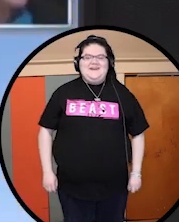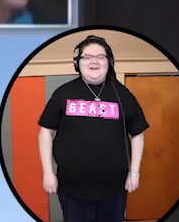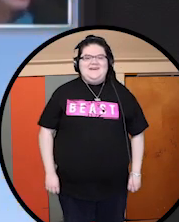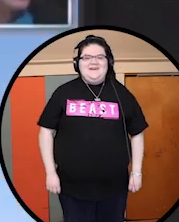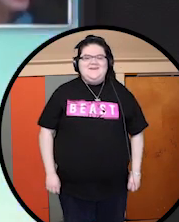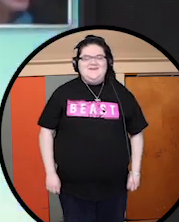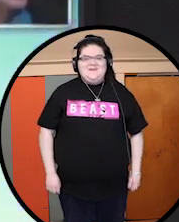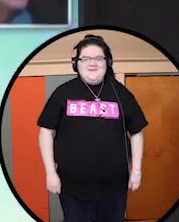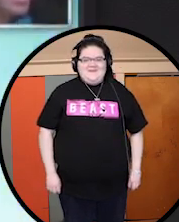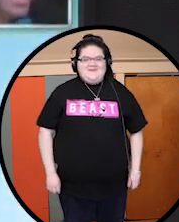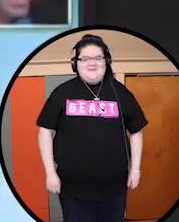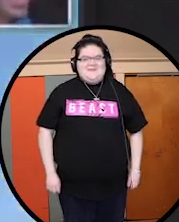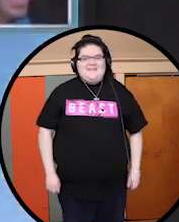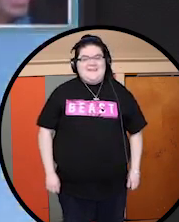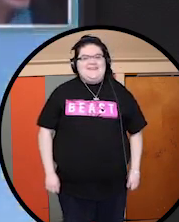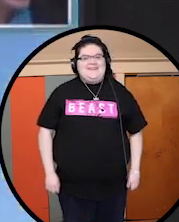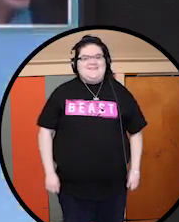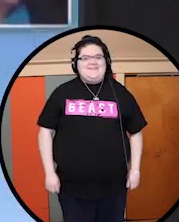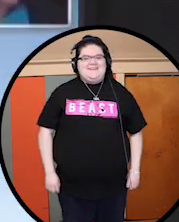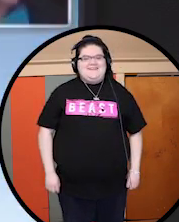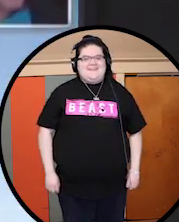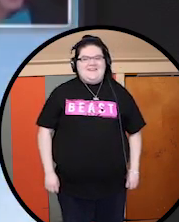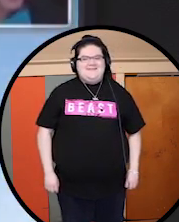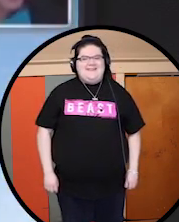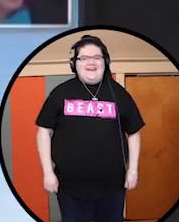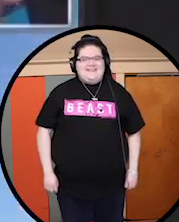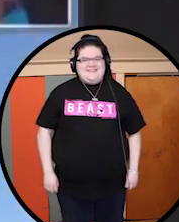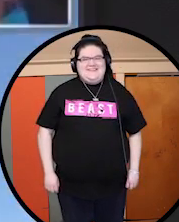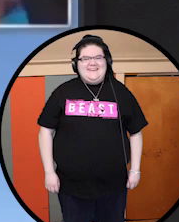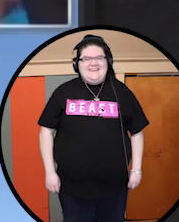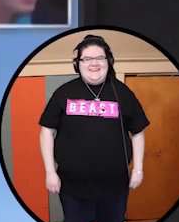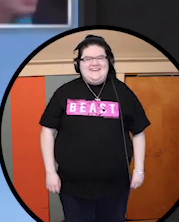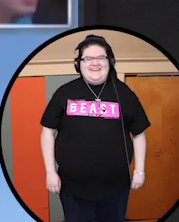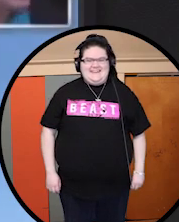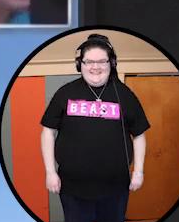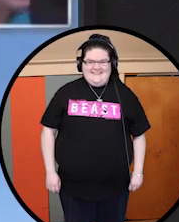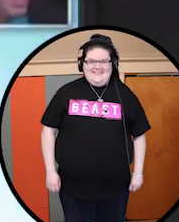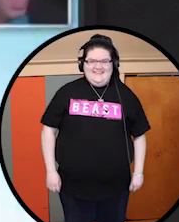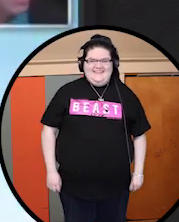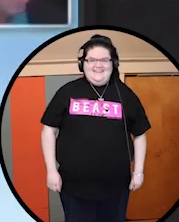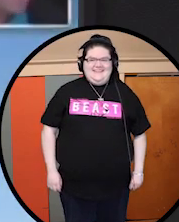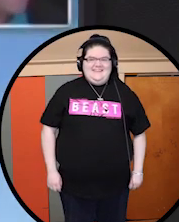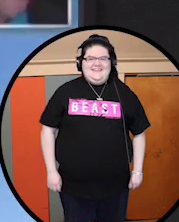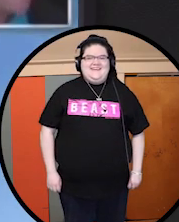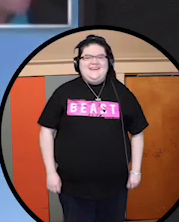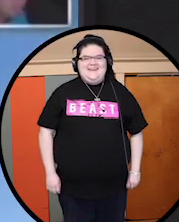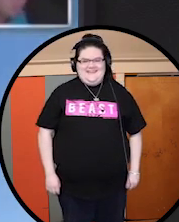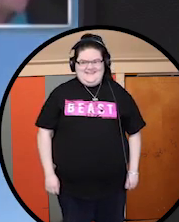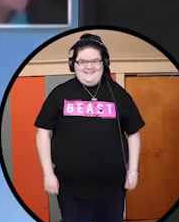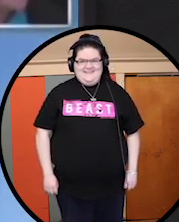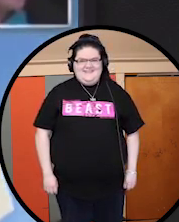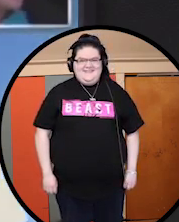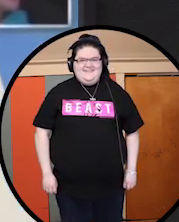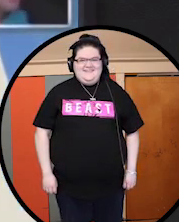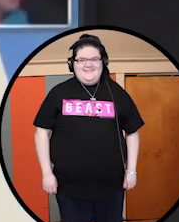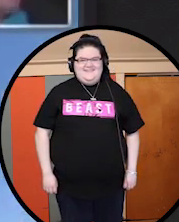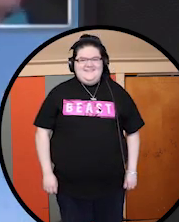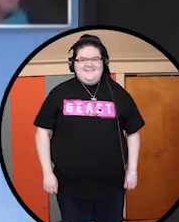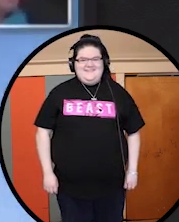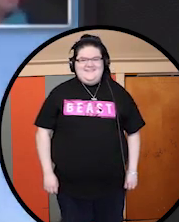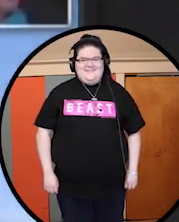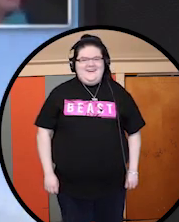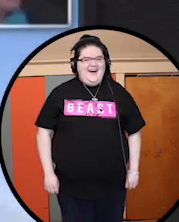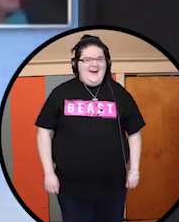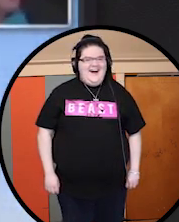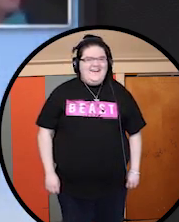Oh my god. He got stabilised, bro. He did, he really did get stabilised. He did that and got me 5 times.